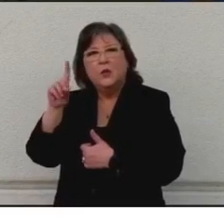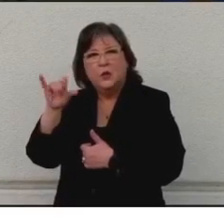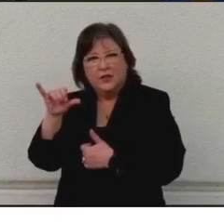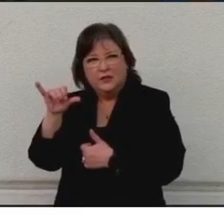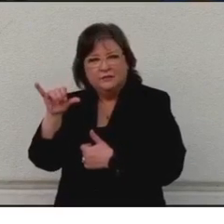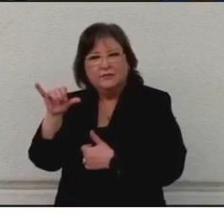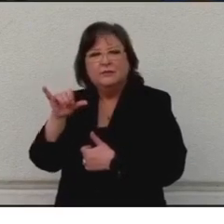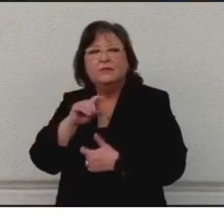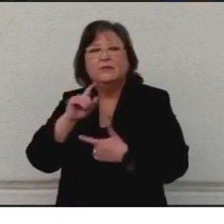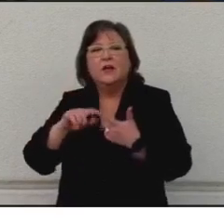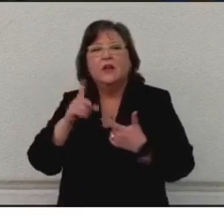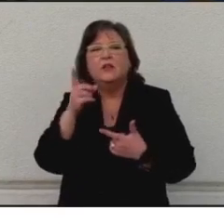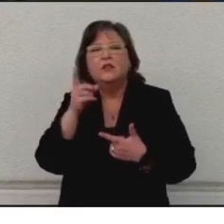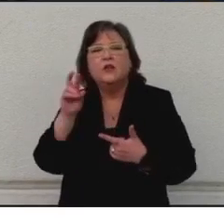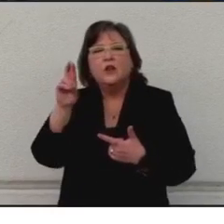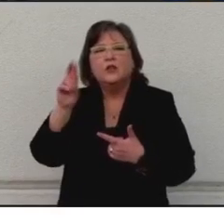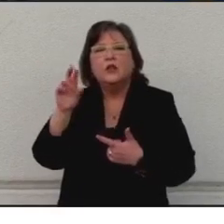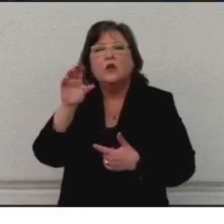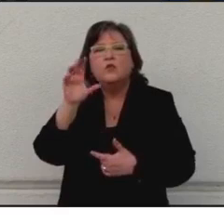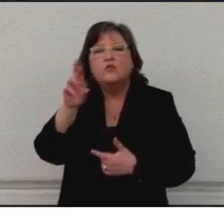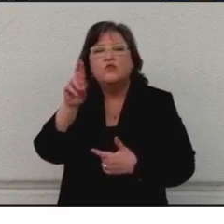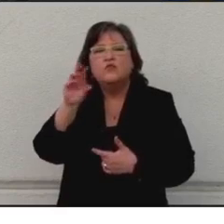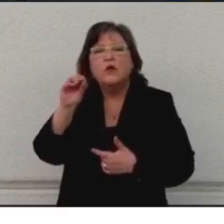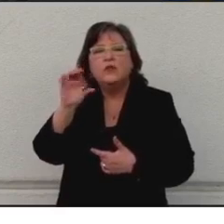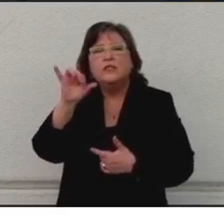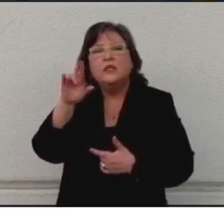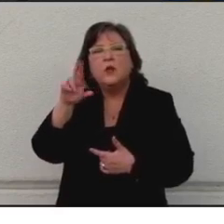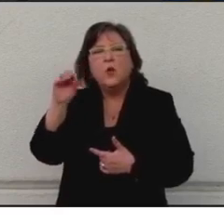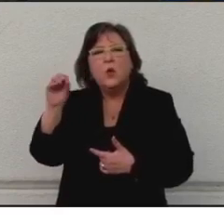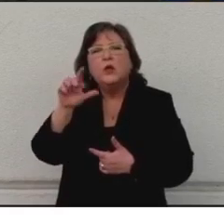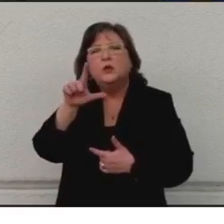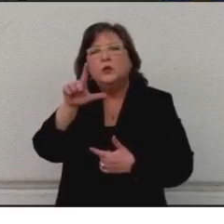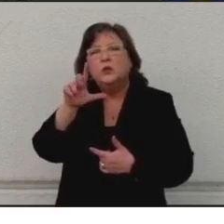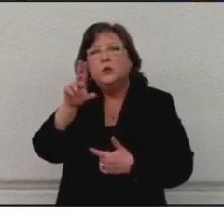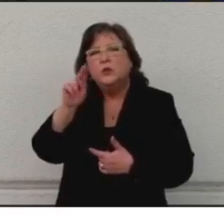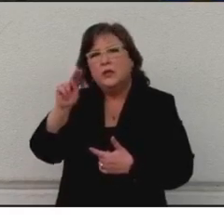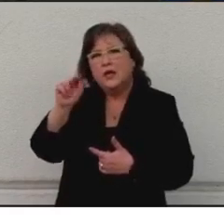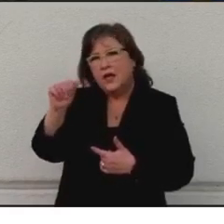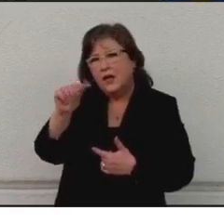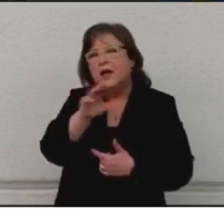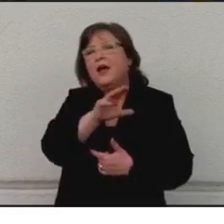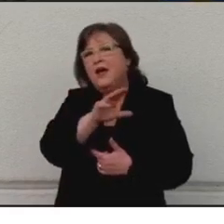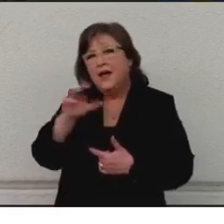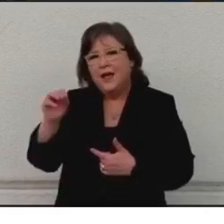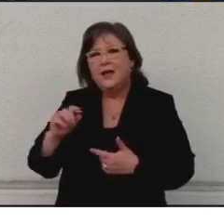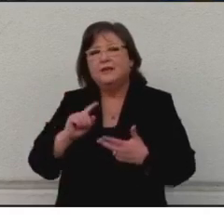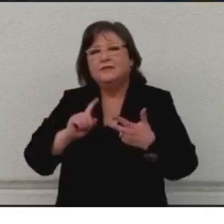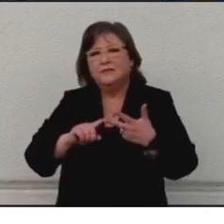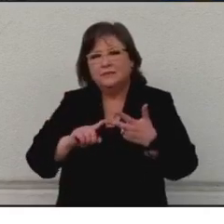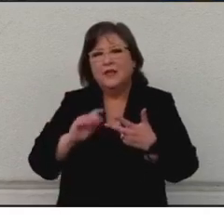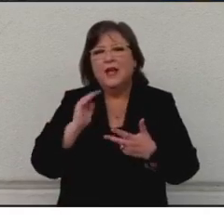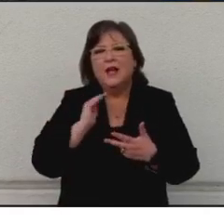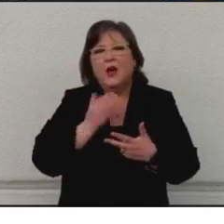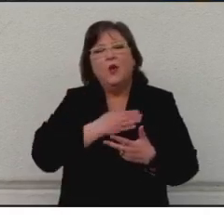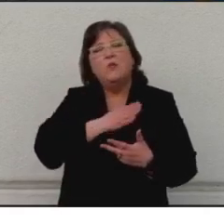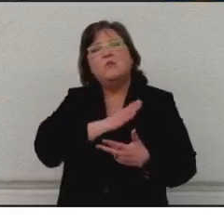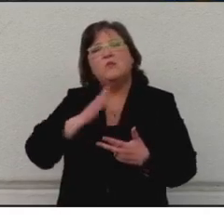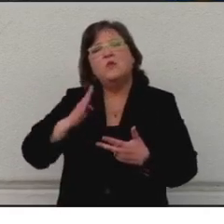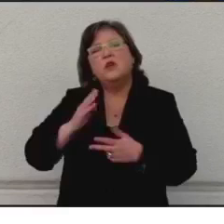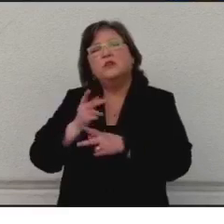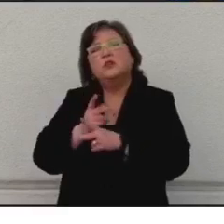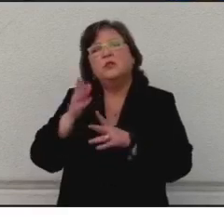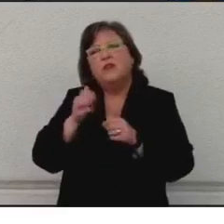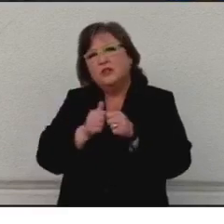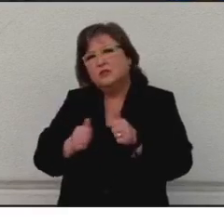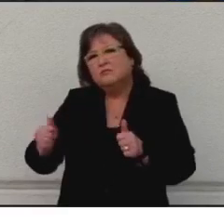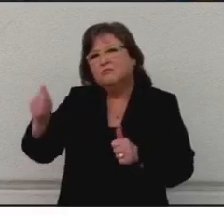Luna, Deputy Director of Public Health for the County of Santa Clara, and President Mike Wasserman, Santa Clara County Board of